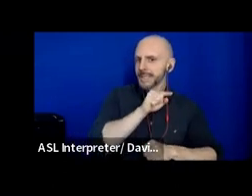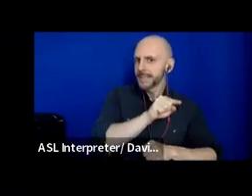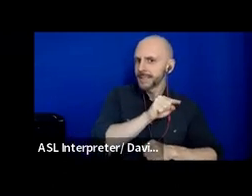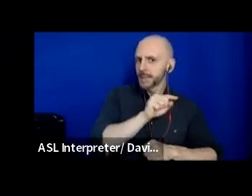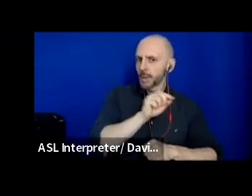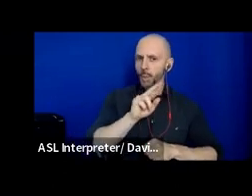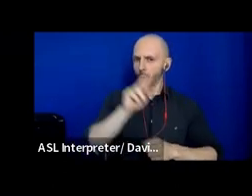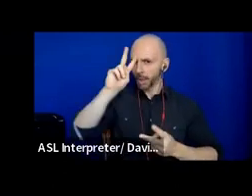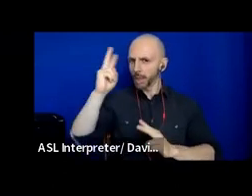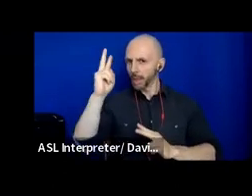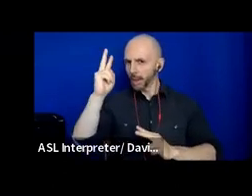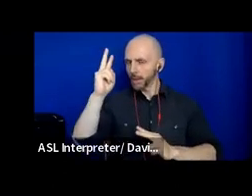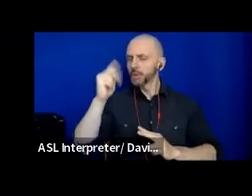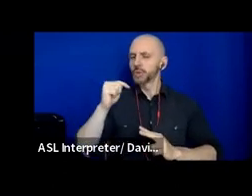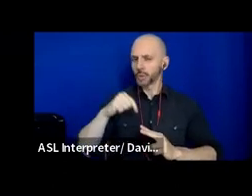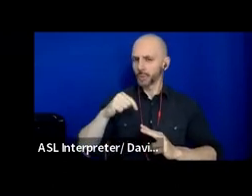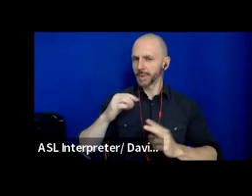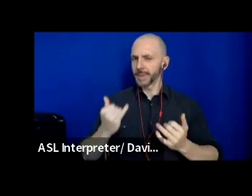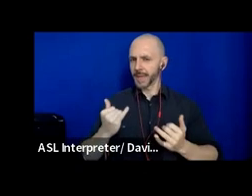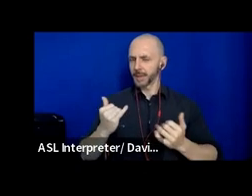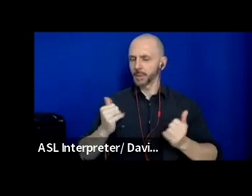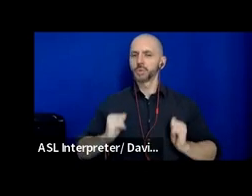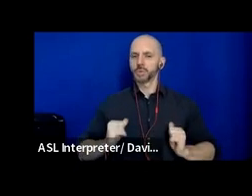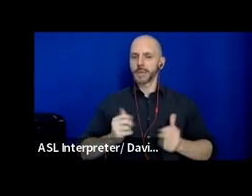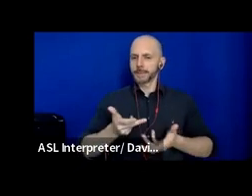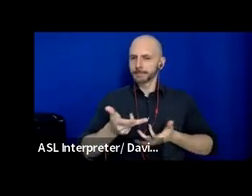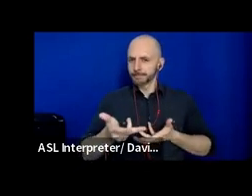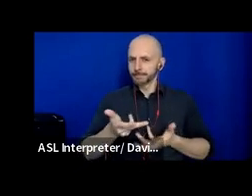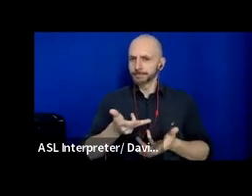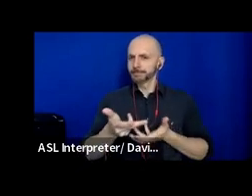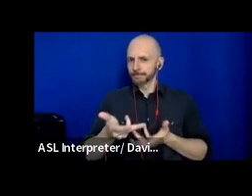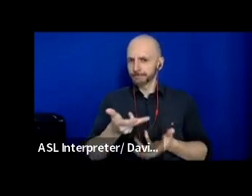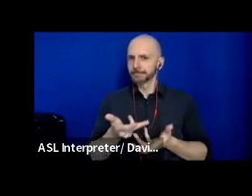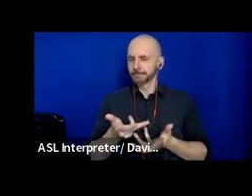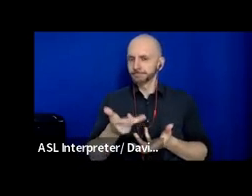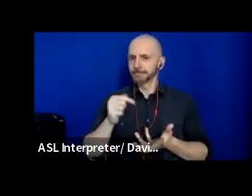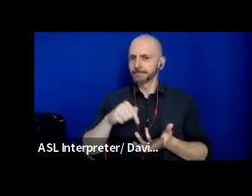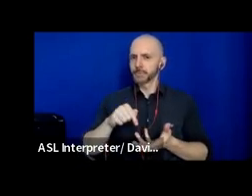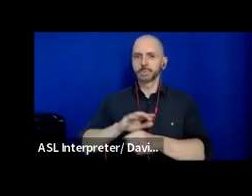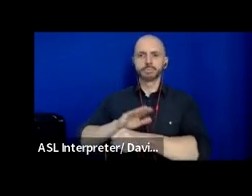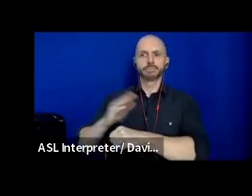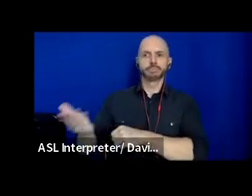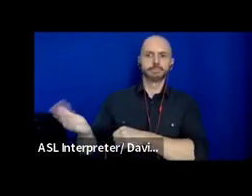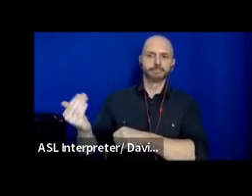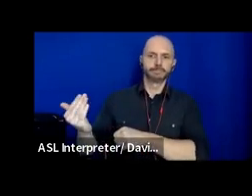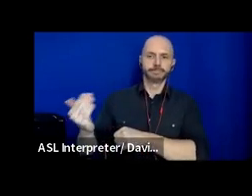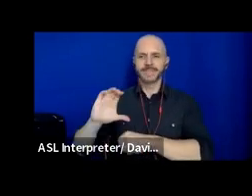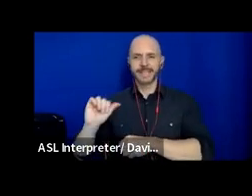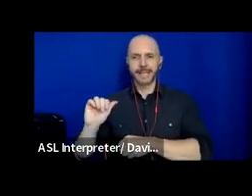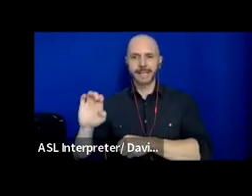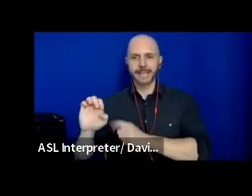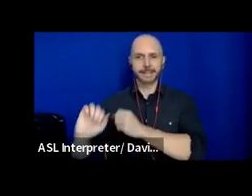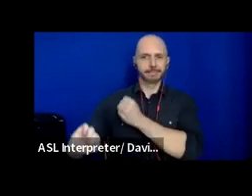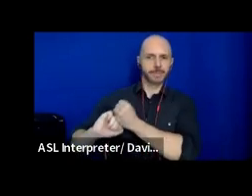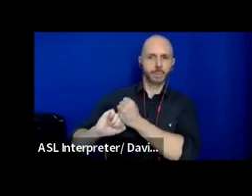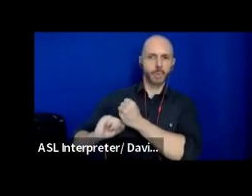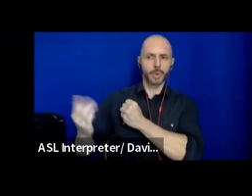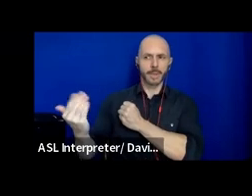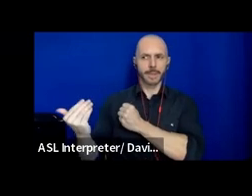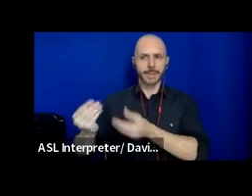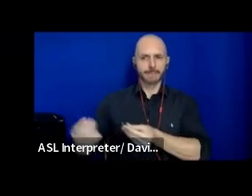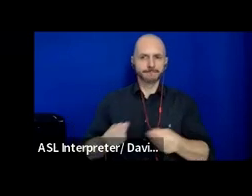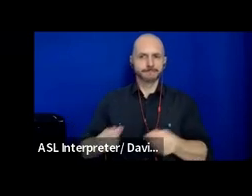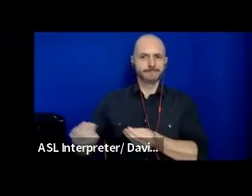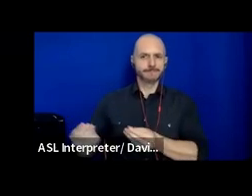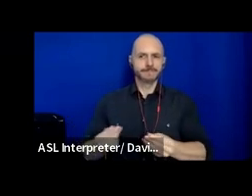So yes, we're building some capacity for how we do this with each other, but there's also times when that you may need that support and resource. So to always say that